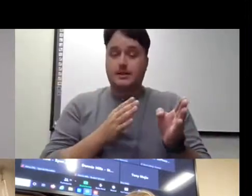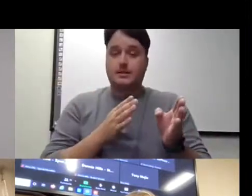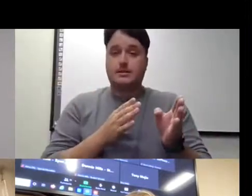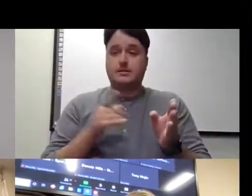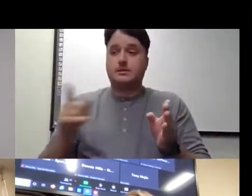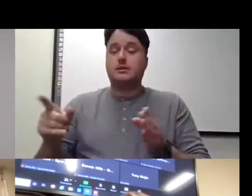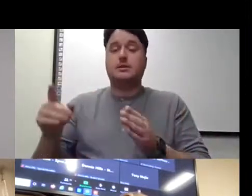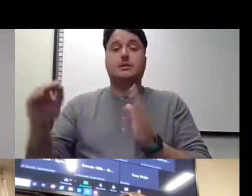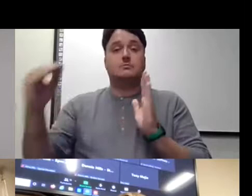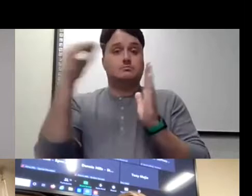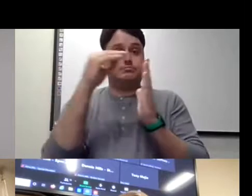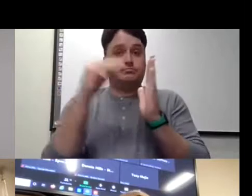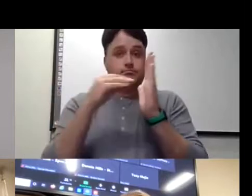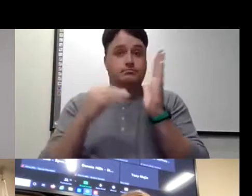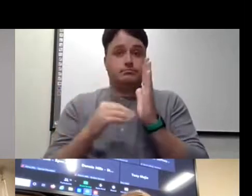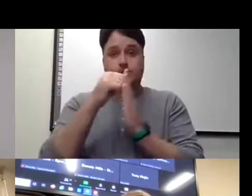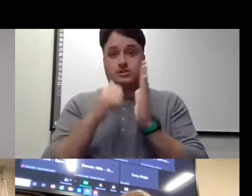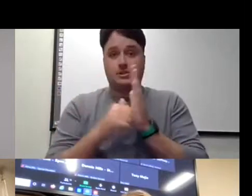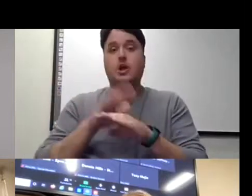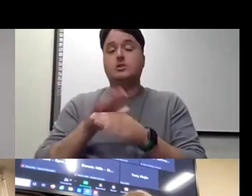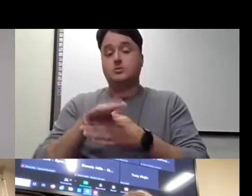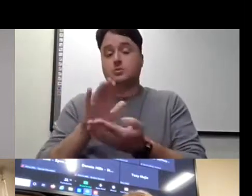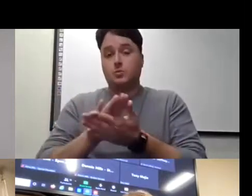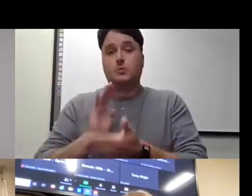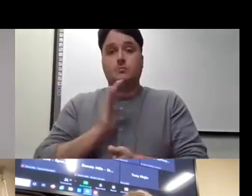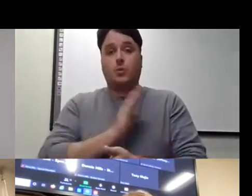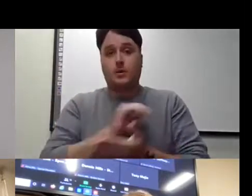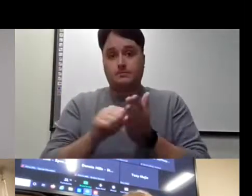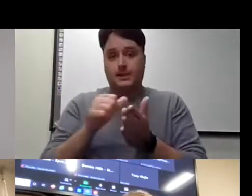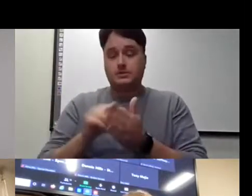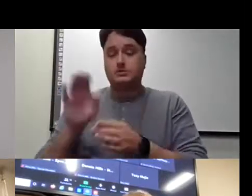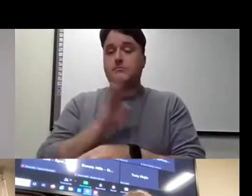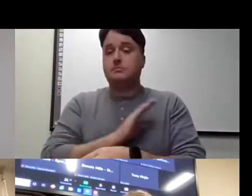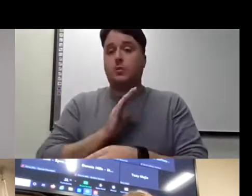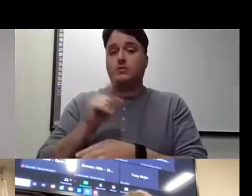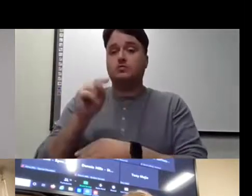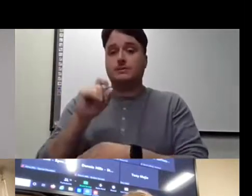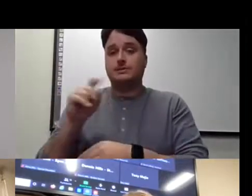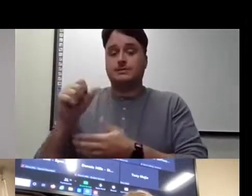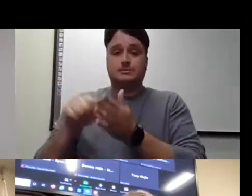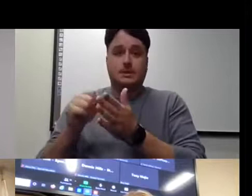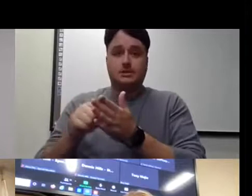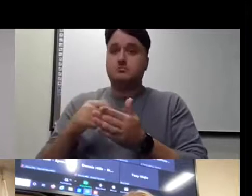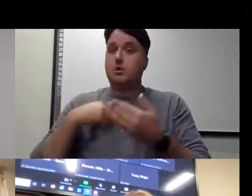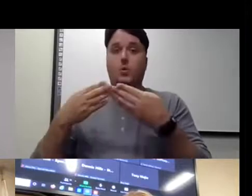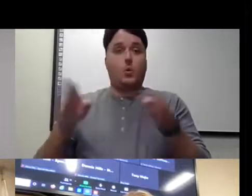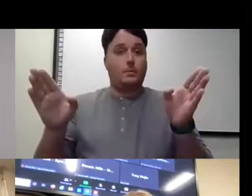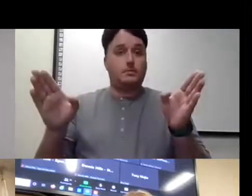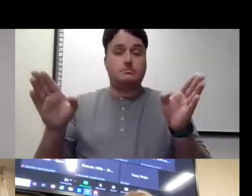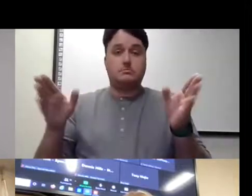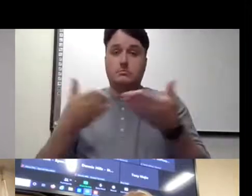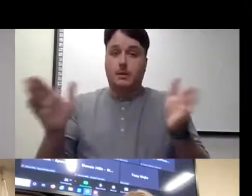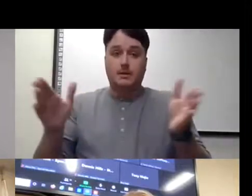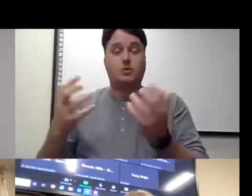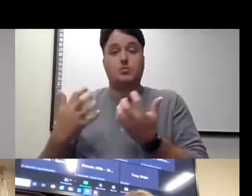these meetings and place them on the school board page or the Board of Trustees page. And with that, I'll open for any comments or questions from the public or the board.